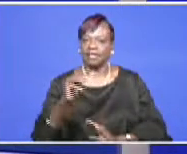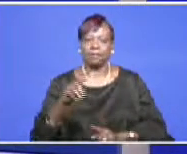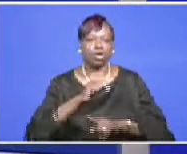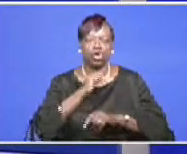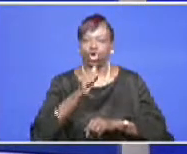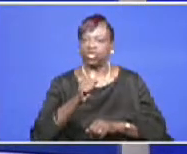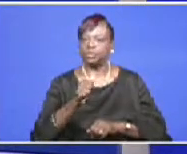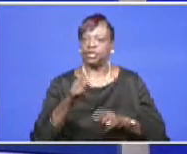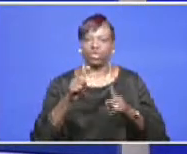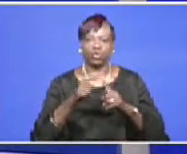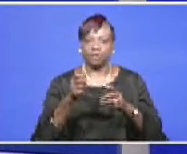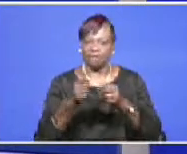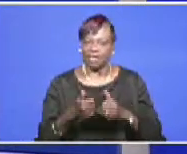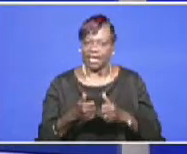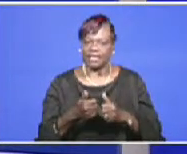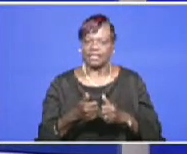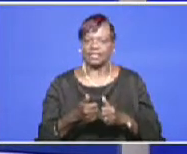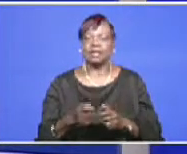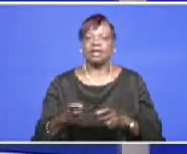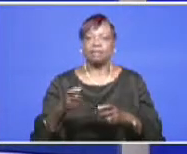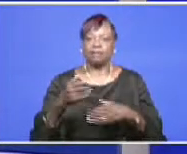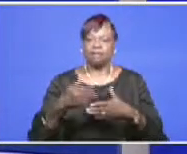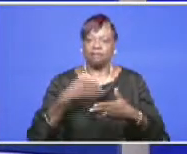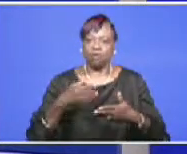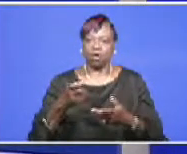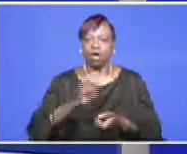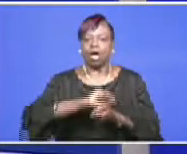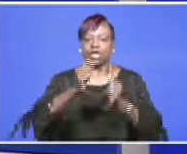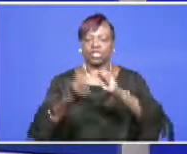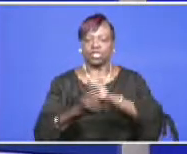too quickly before adjusting to new taxes announced in the